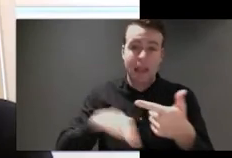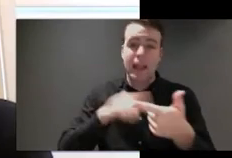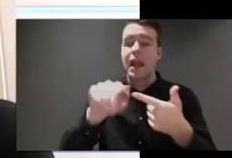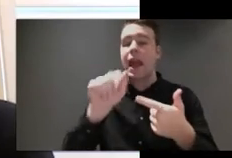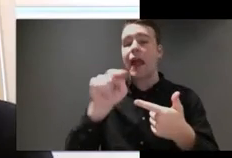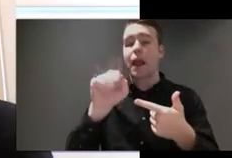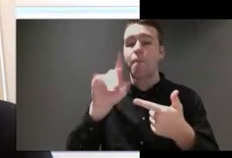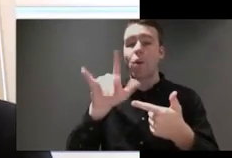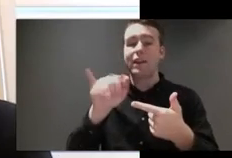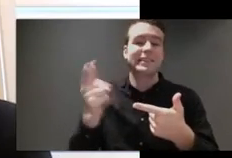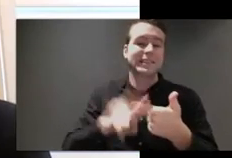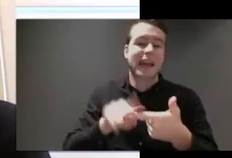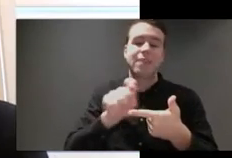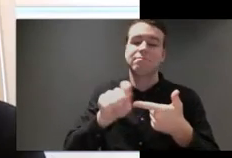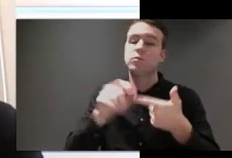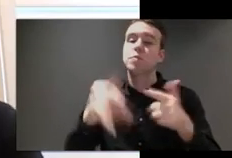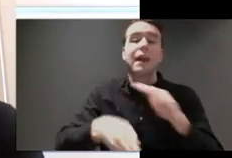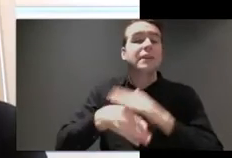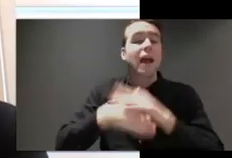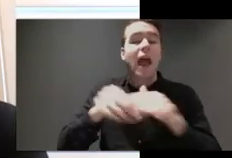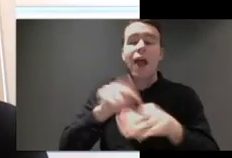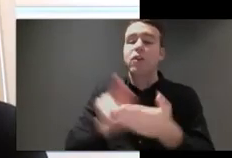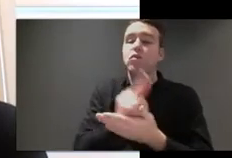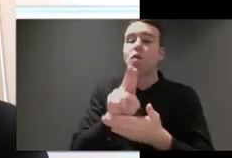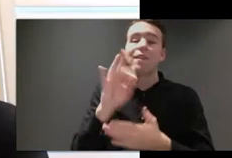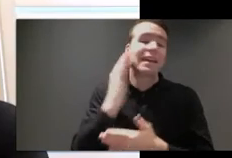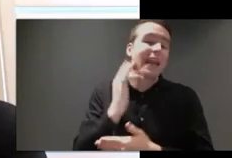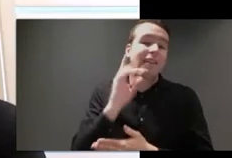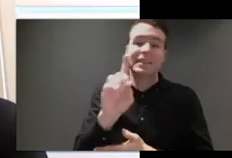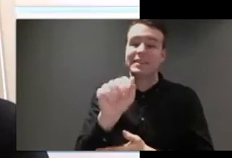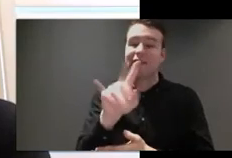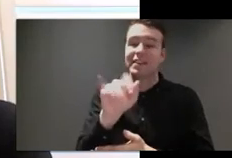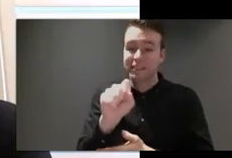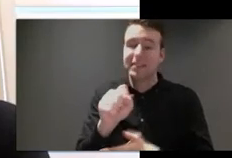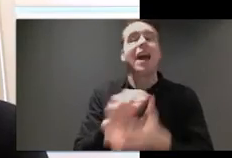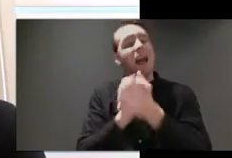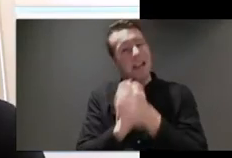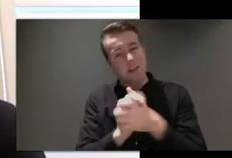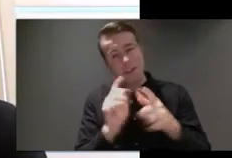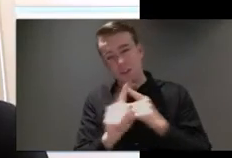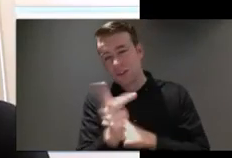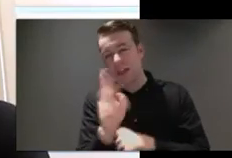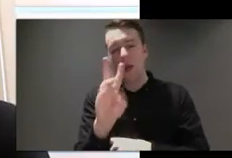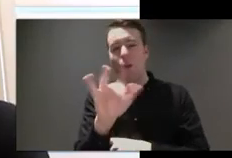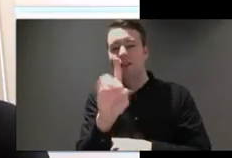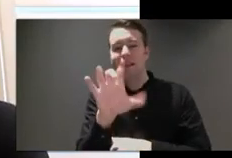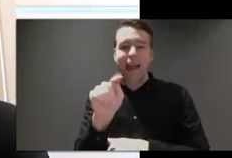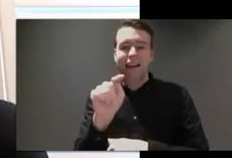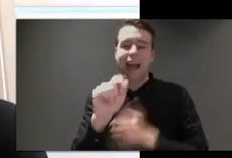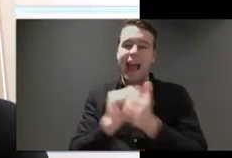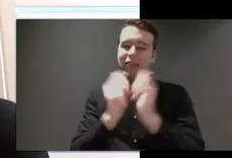Boley signed her letter of intent to play soccer at the University of California, Davis. Congratulations to these Wildcat